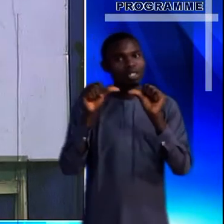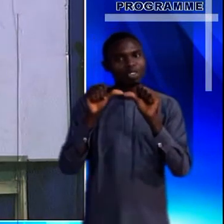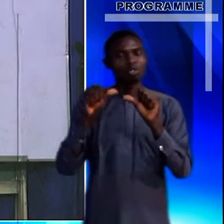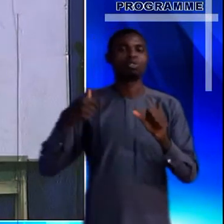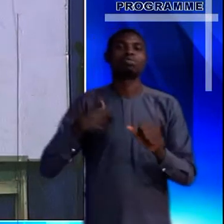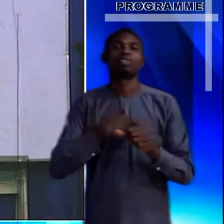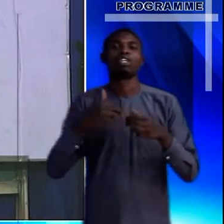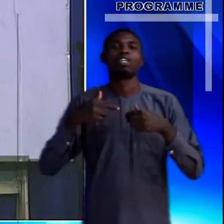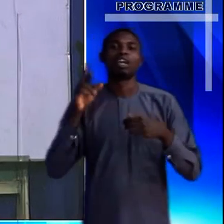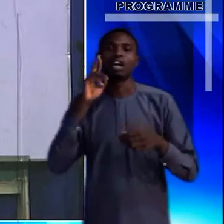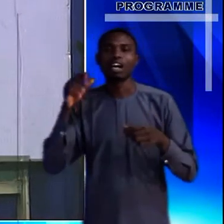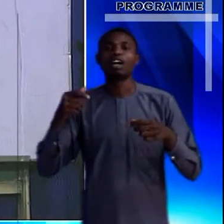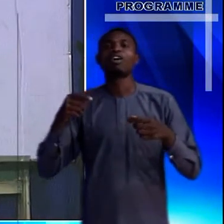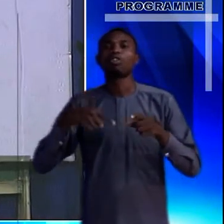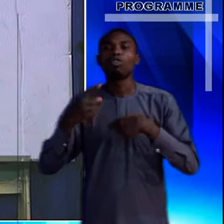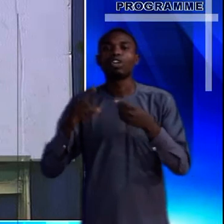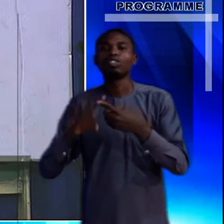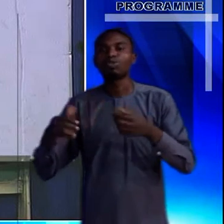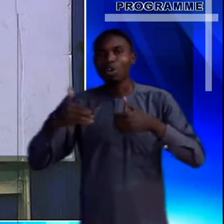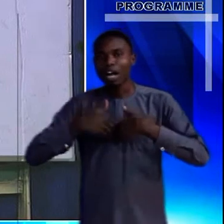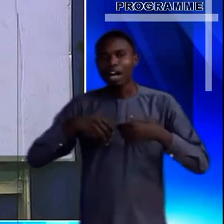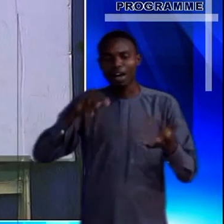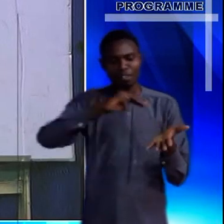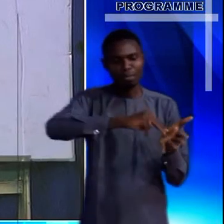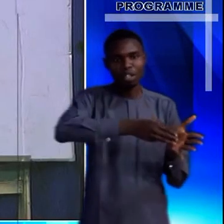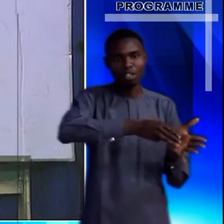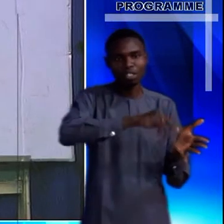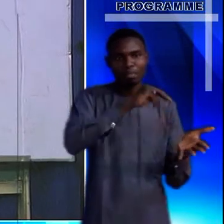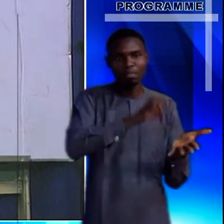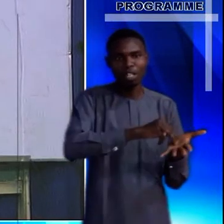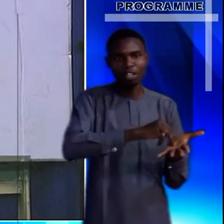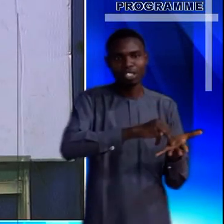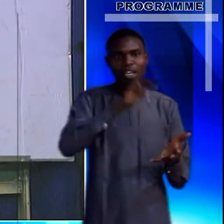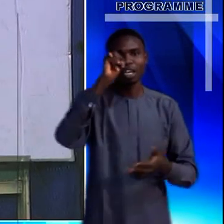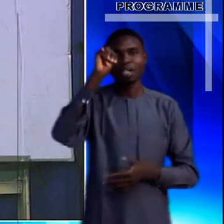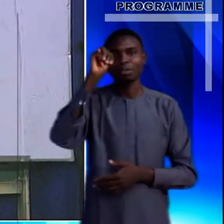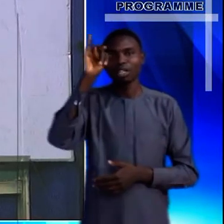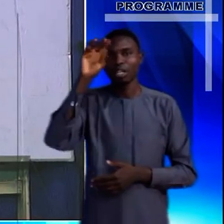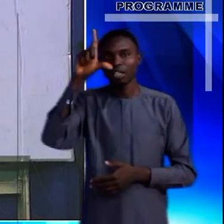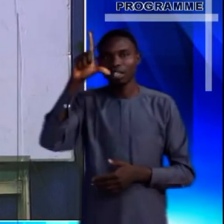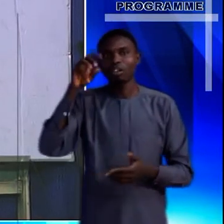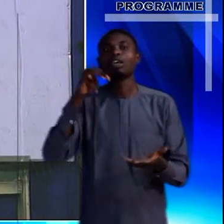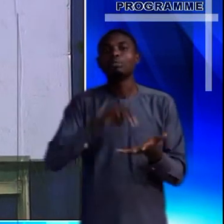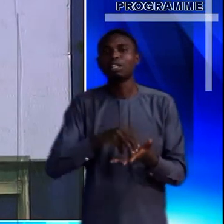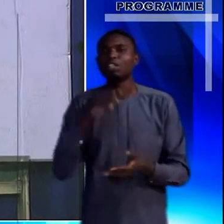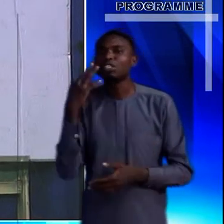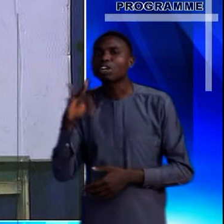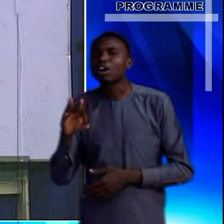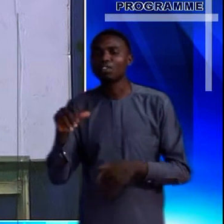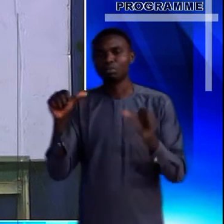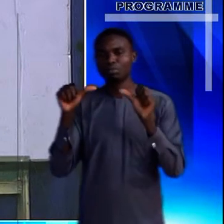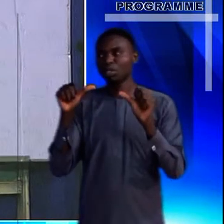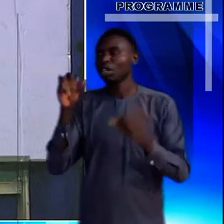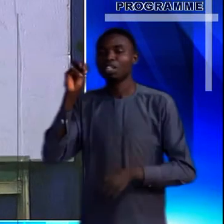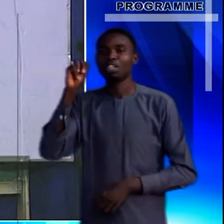to have millions of meters, or even more than millions. It can be billions. So that